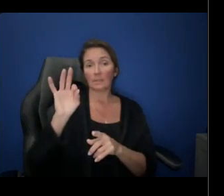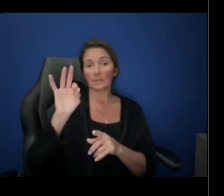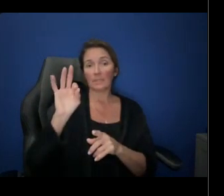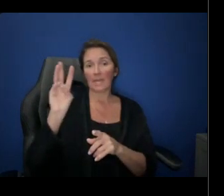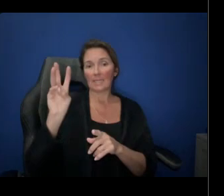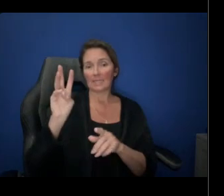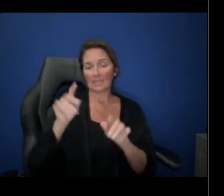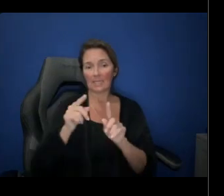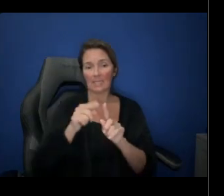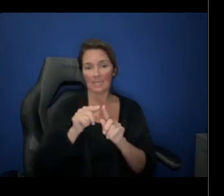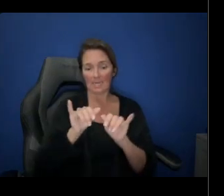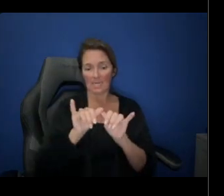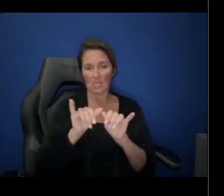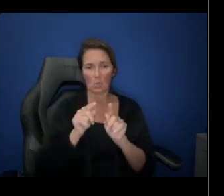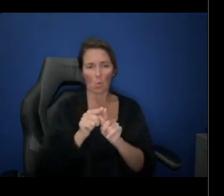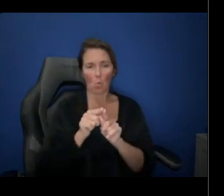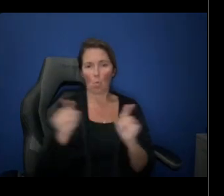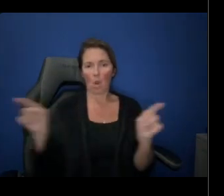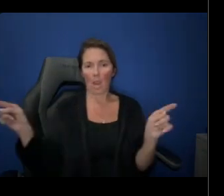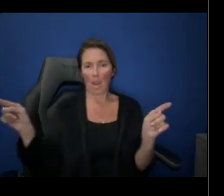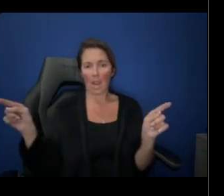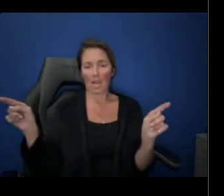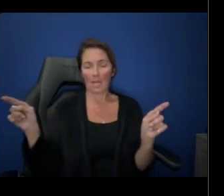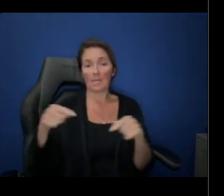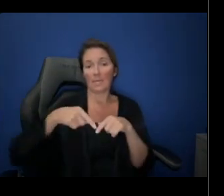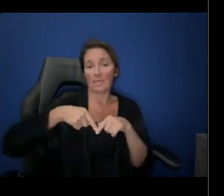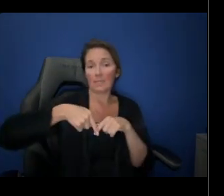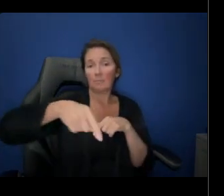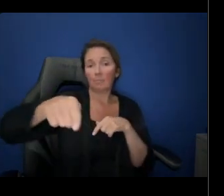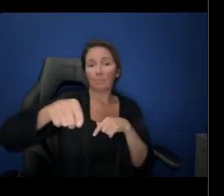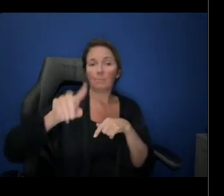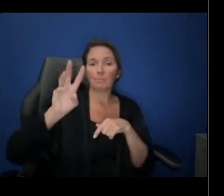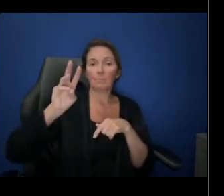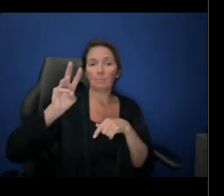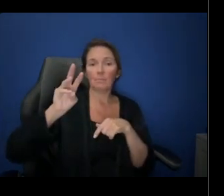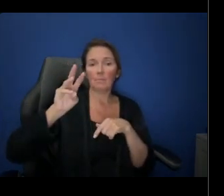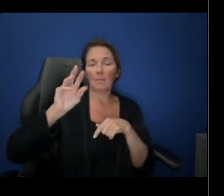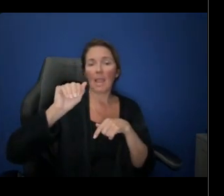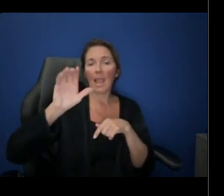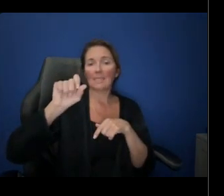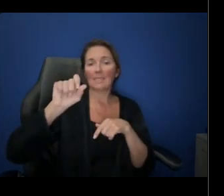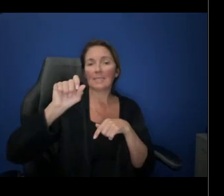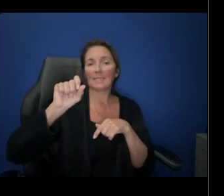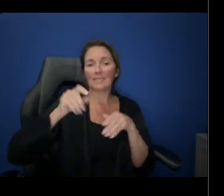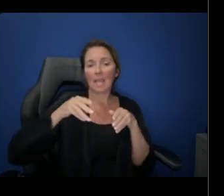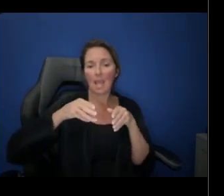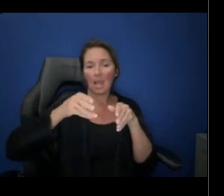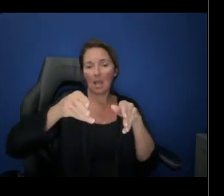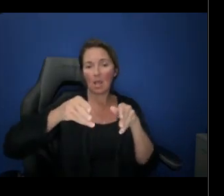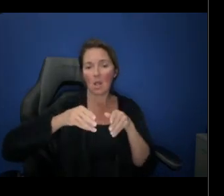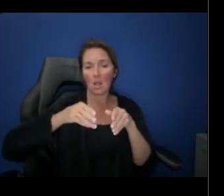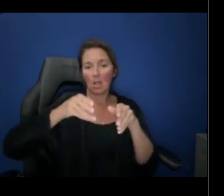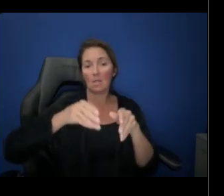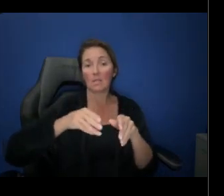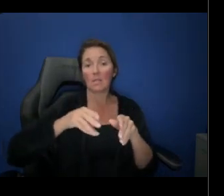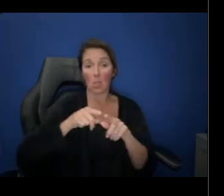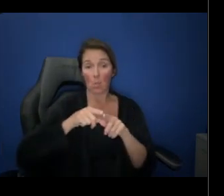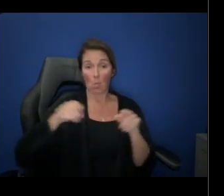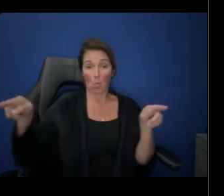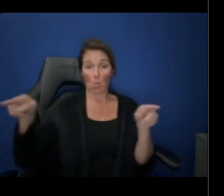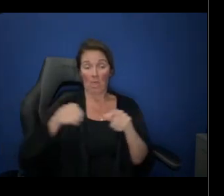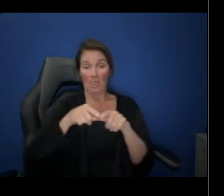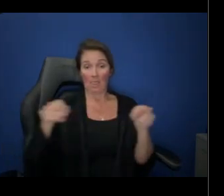96-inch wide parking space and a 60-inch access aisle. The width of the